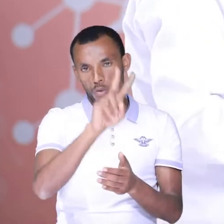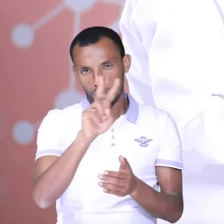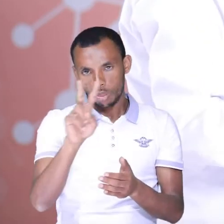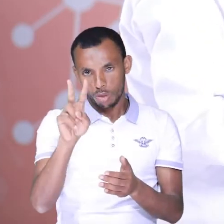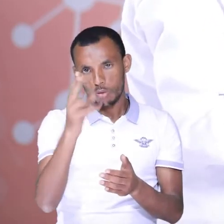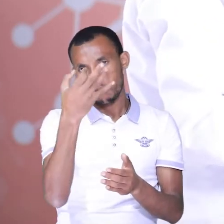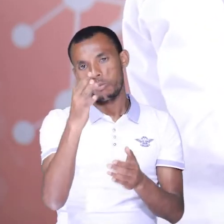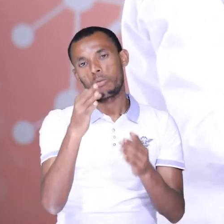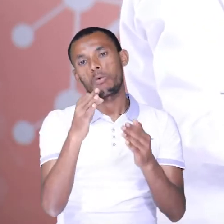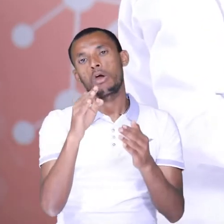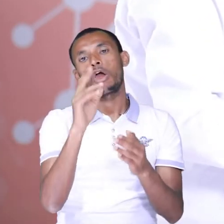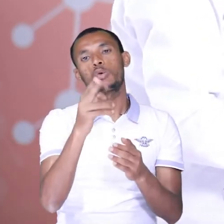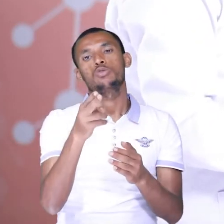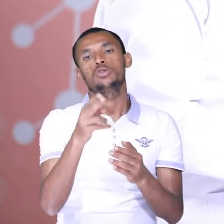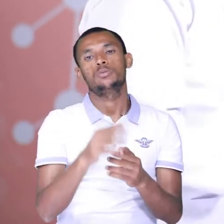of hydrogen.